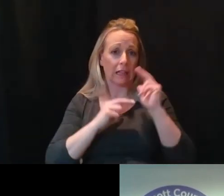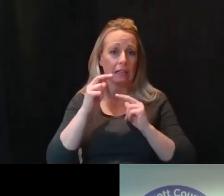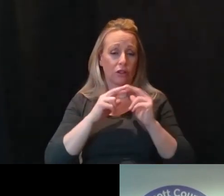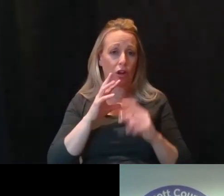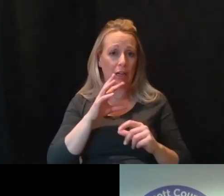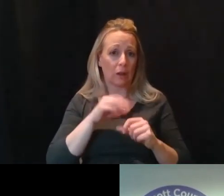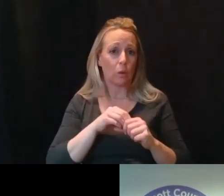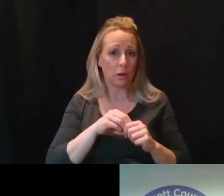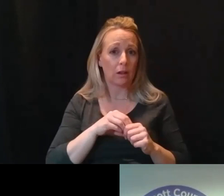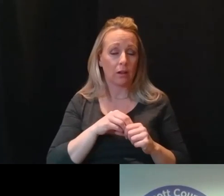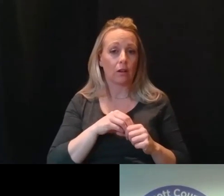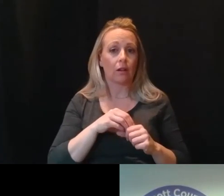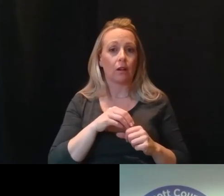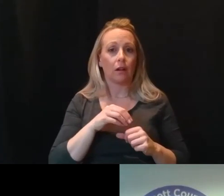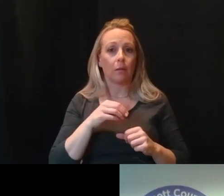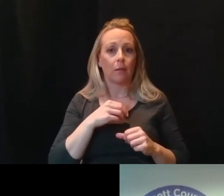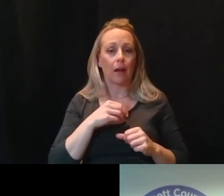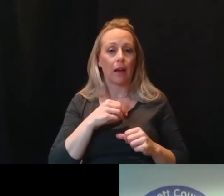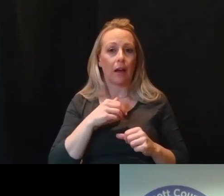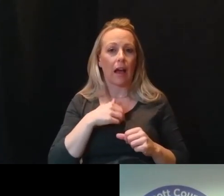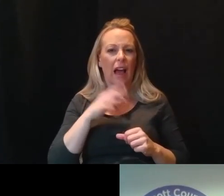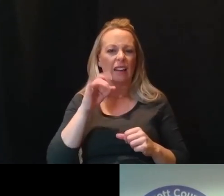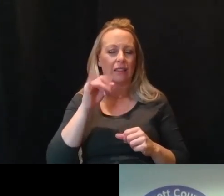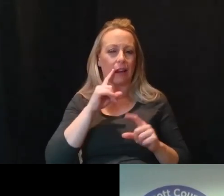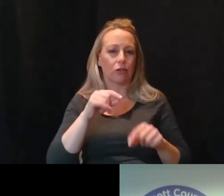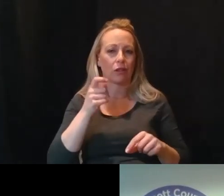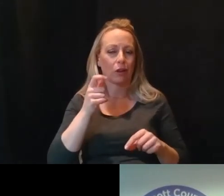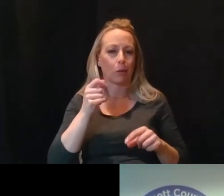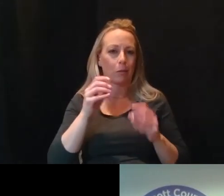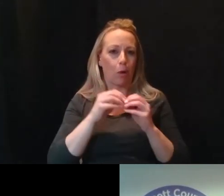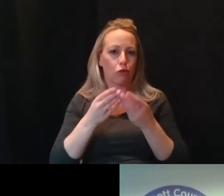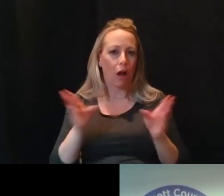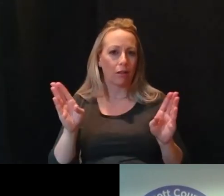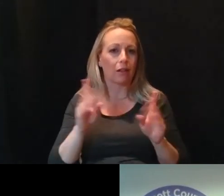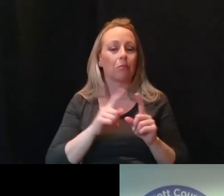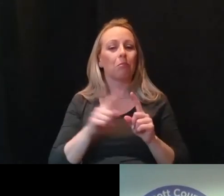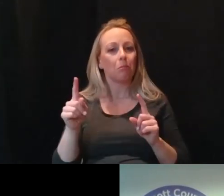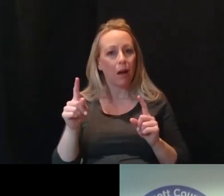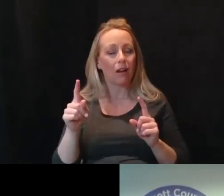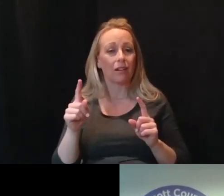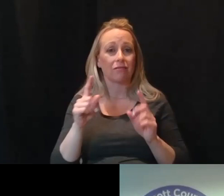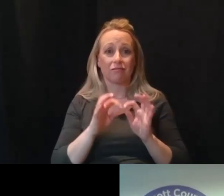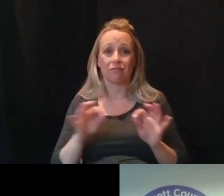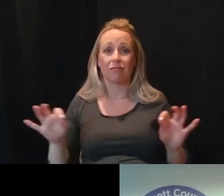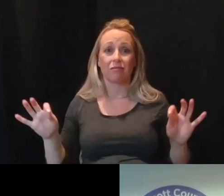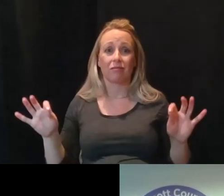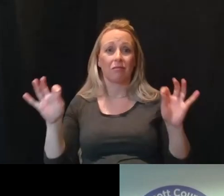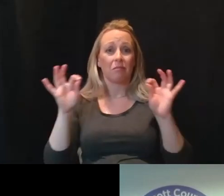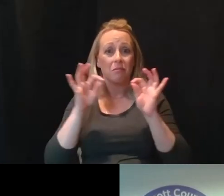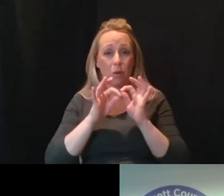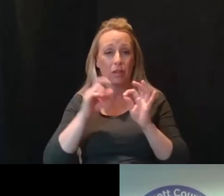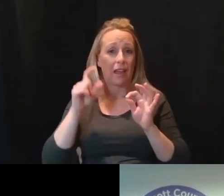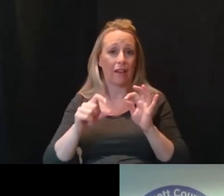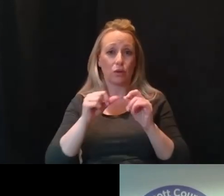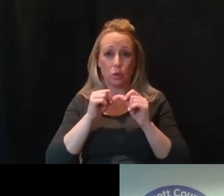included. I'll answer the question a little more broadly than it was asked. It's critical infrastructure. They have to